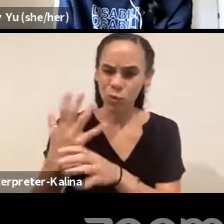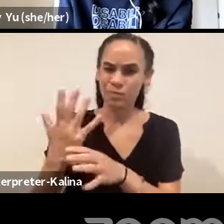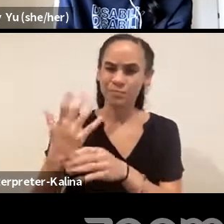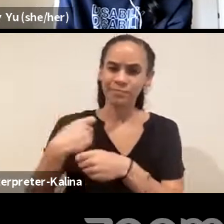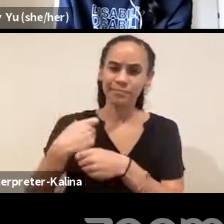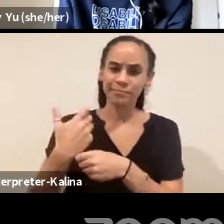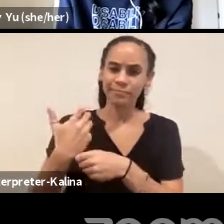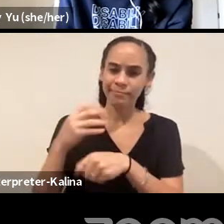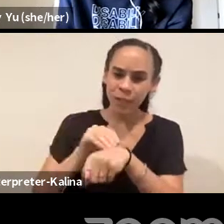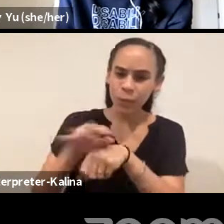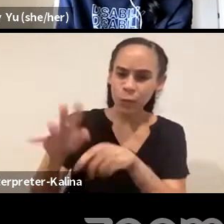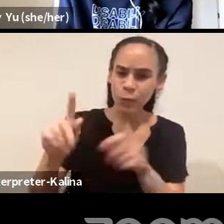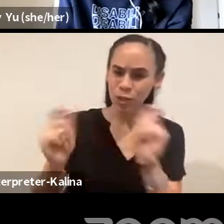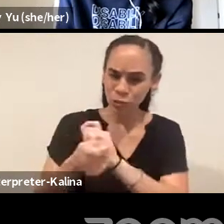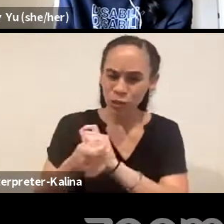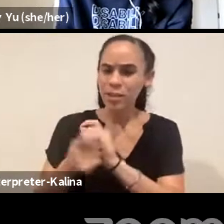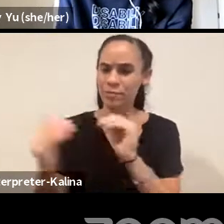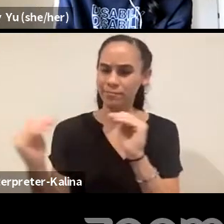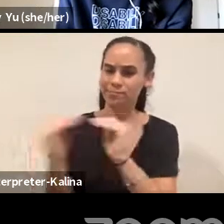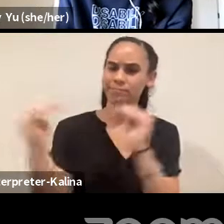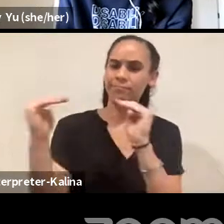in the world.